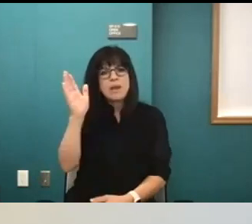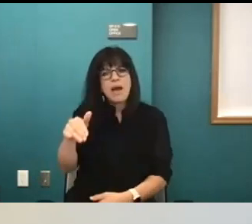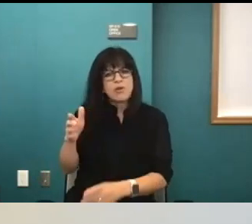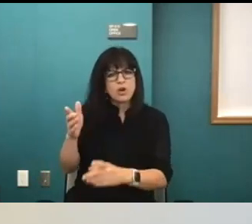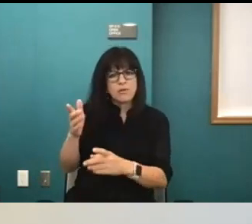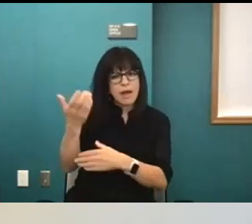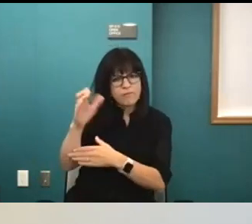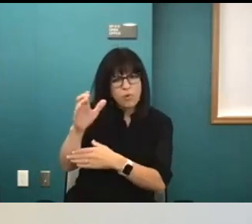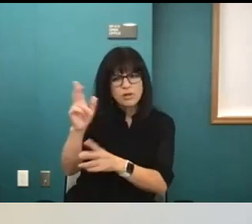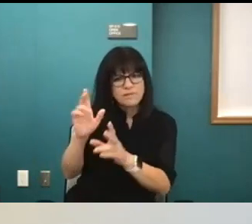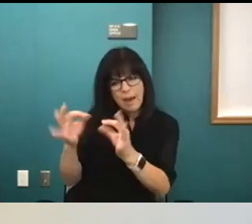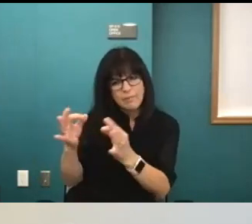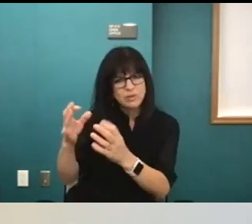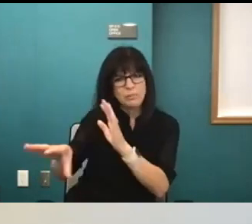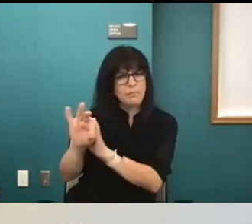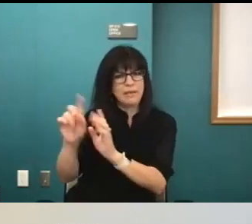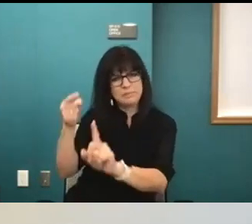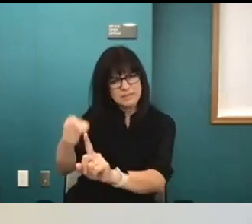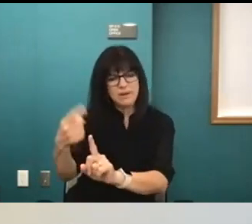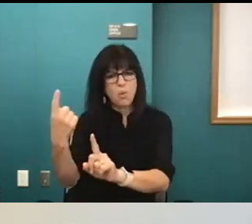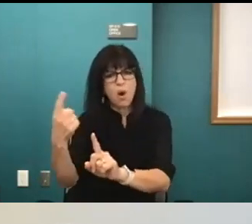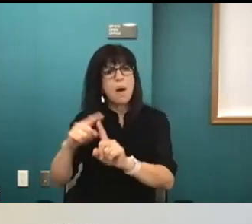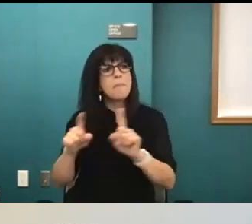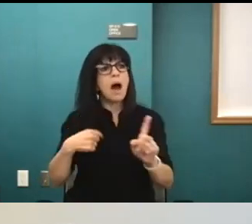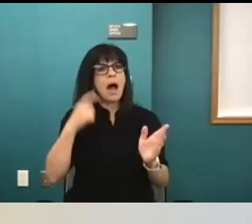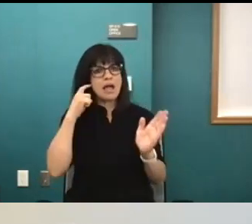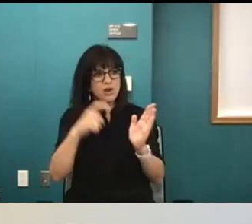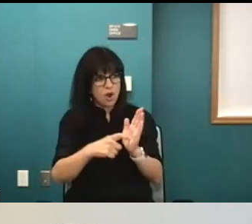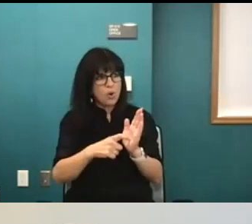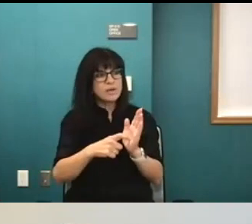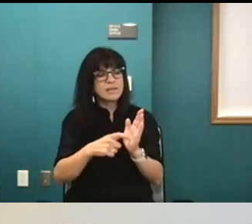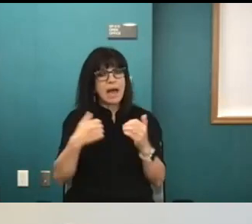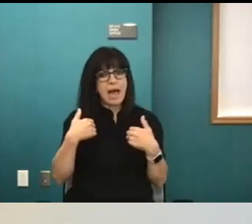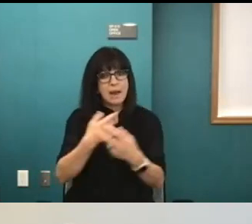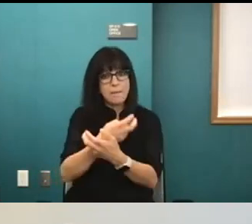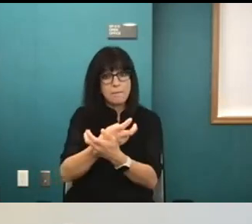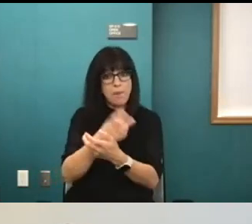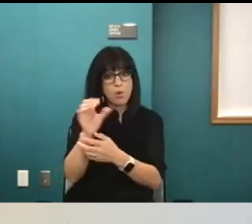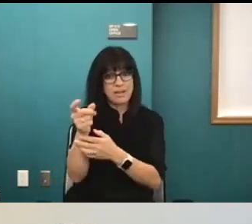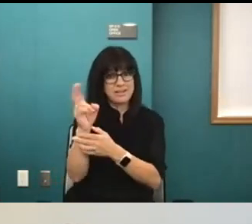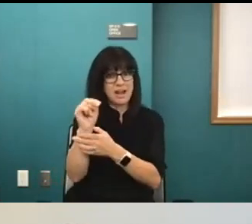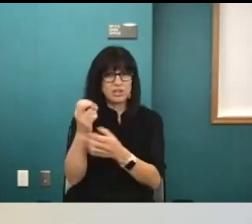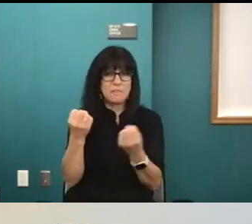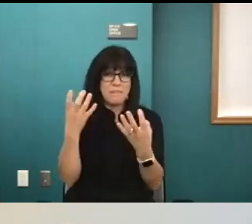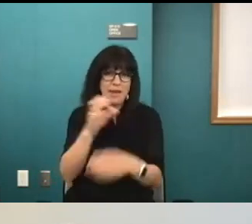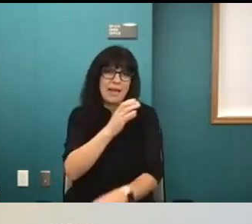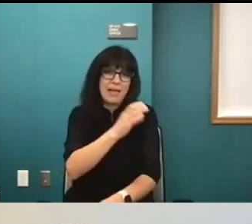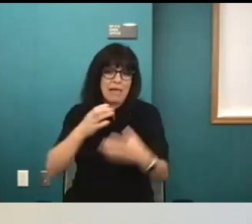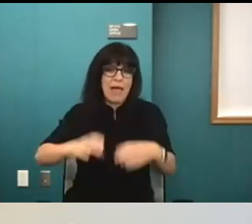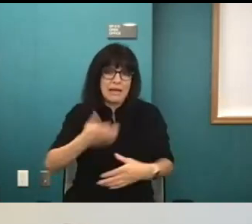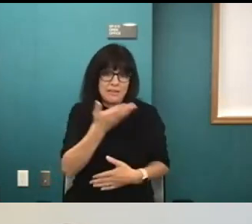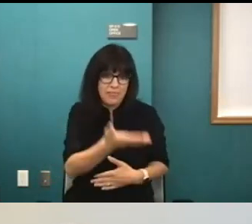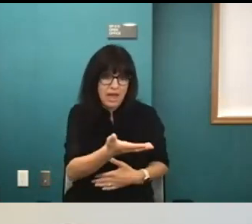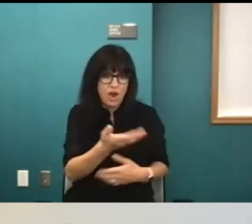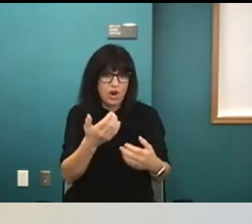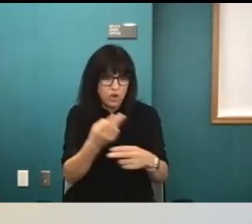but I did see and I had a pretty significant bone conduction load at University of Miami. But what I noticed in particular is